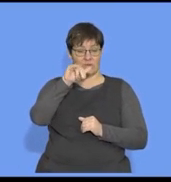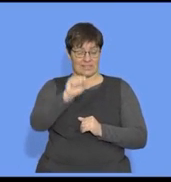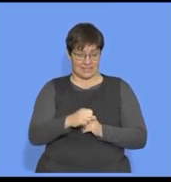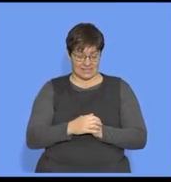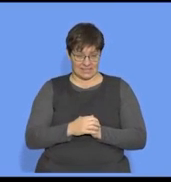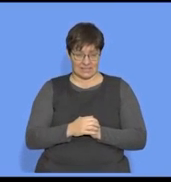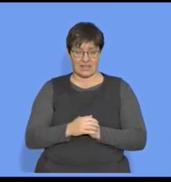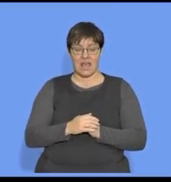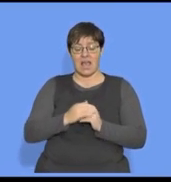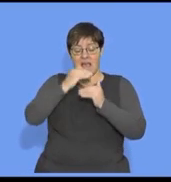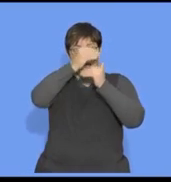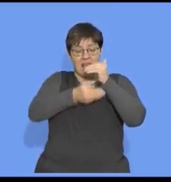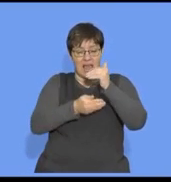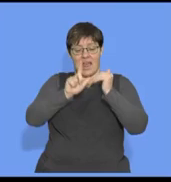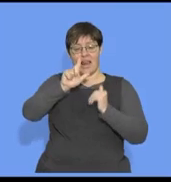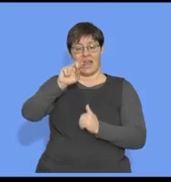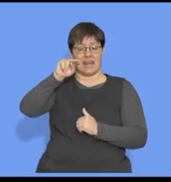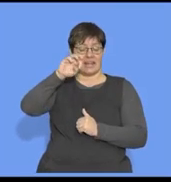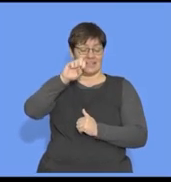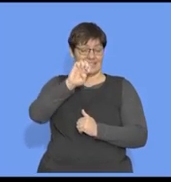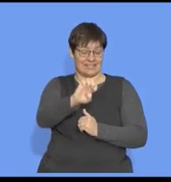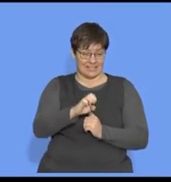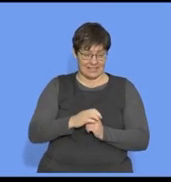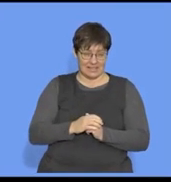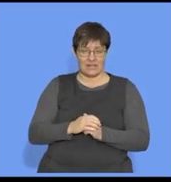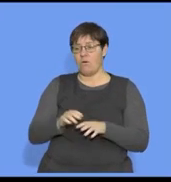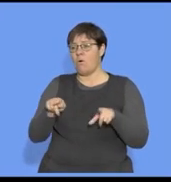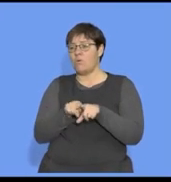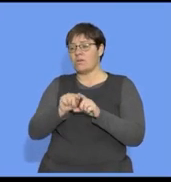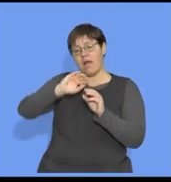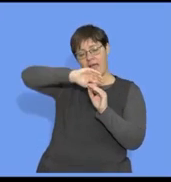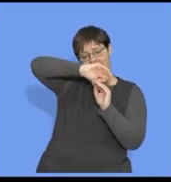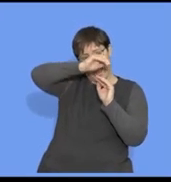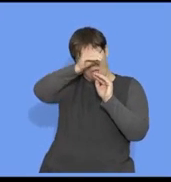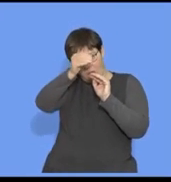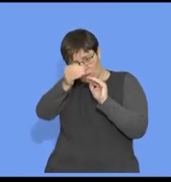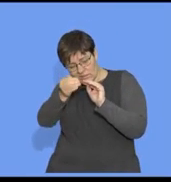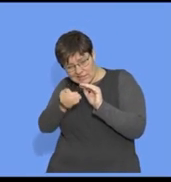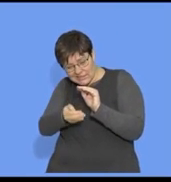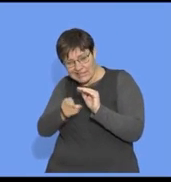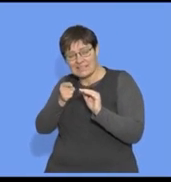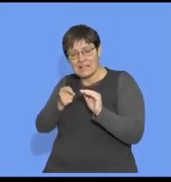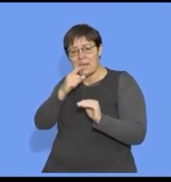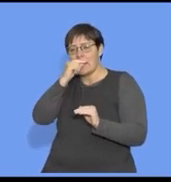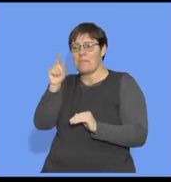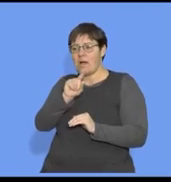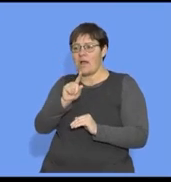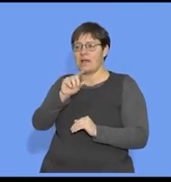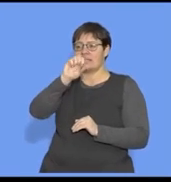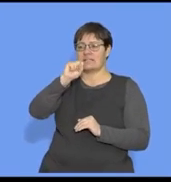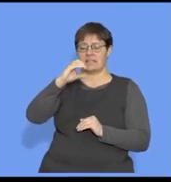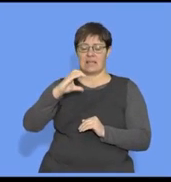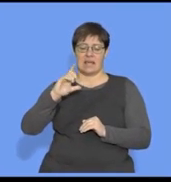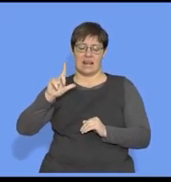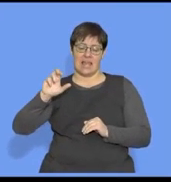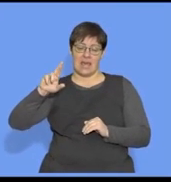We've got the lens here. And then we've got this outer layer here that is called the sclera.